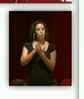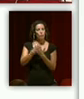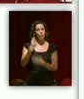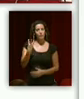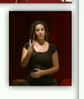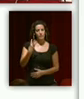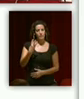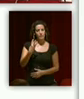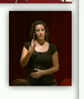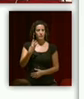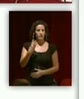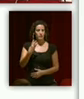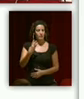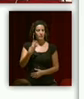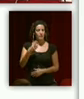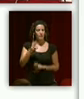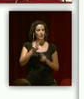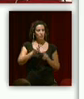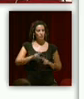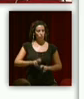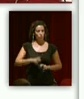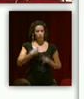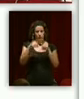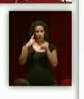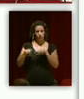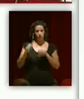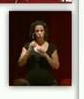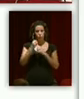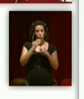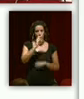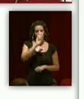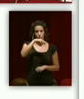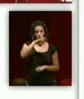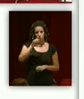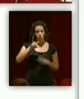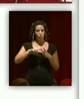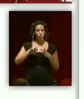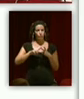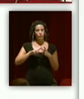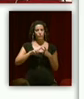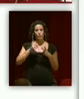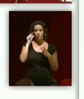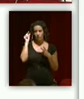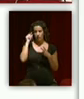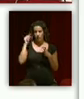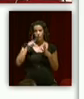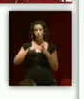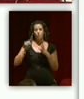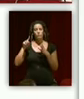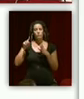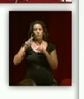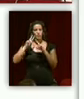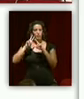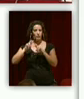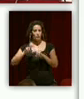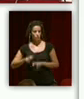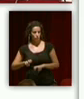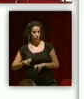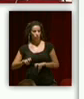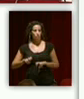I tried with Google Chrome, Mozilla Firefox, and Internet